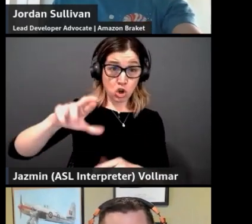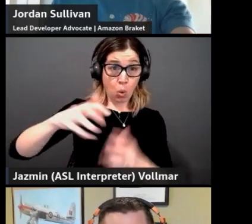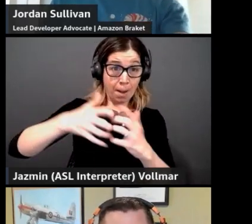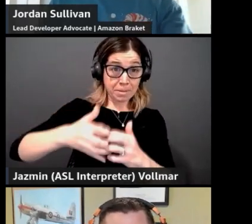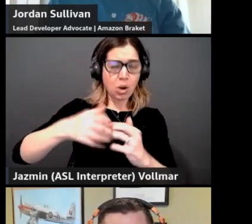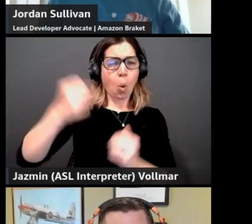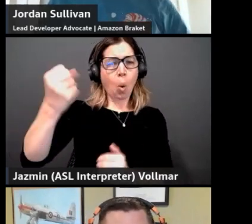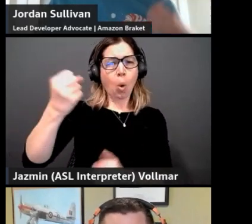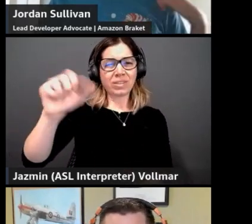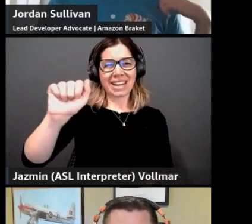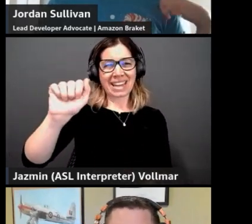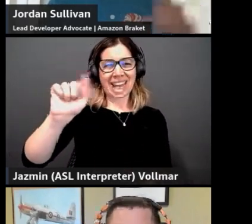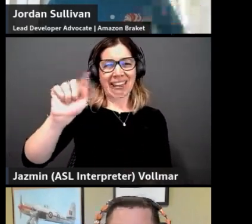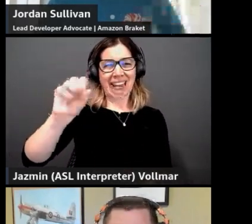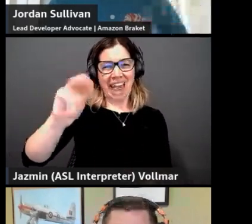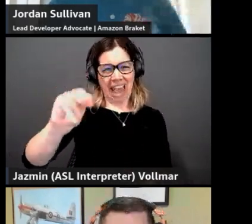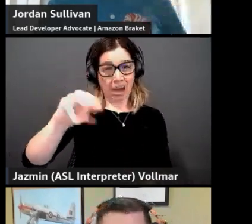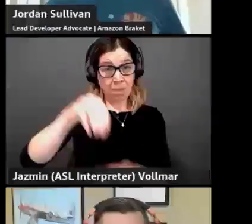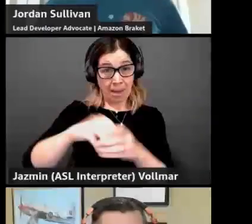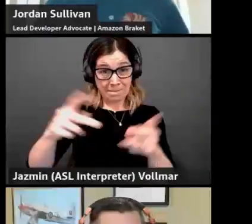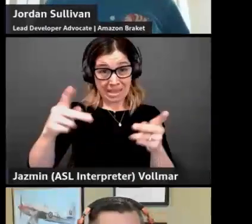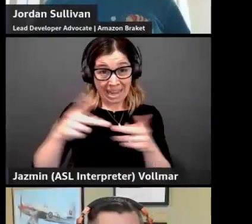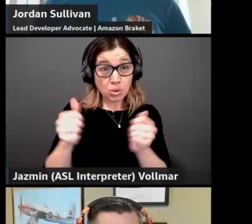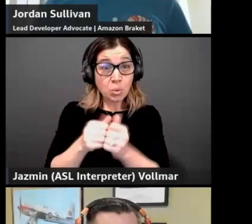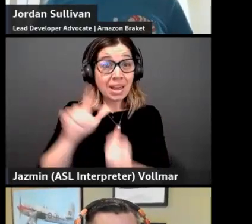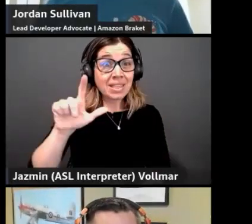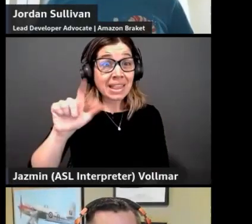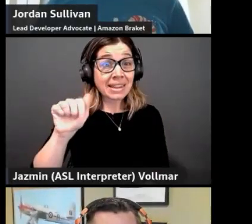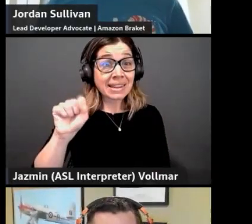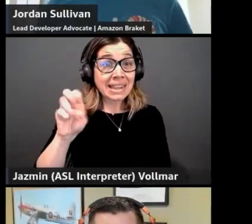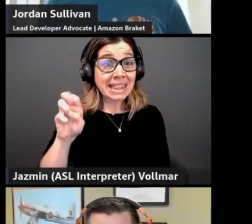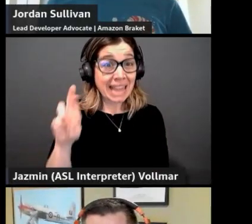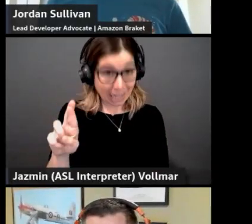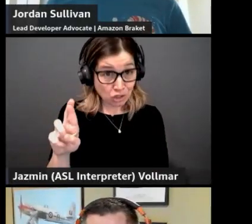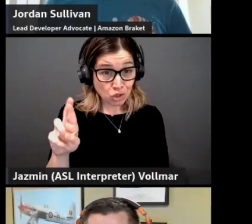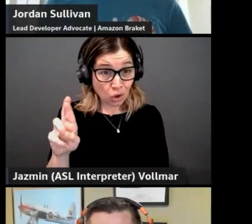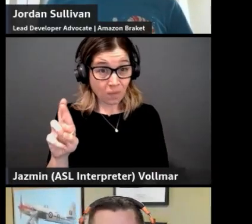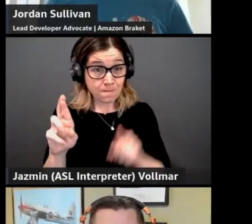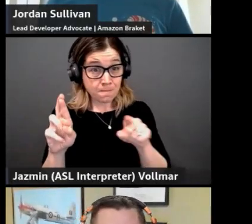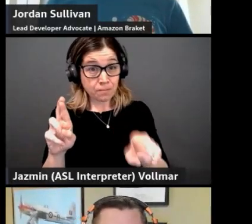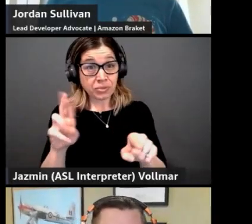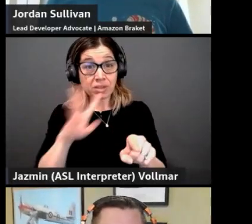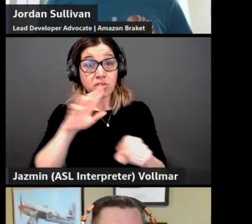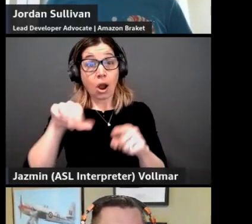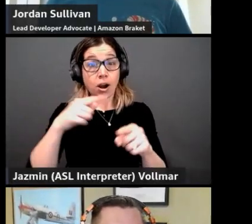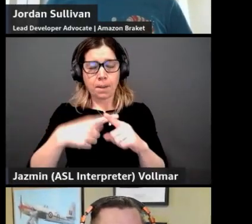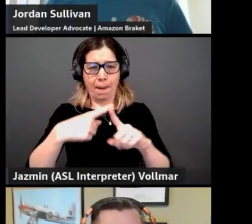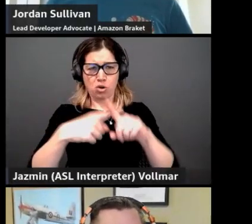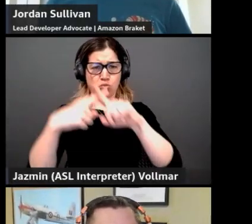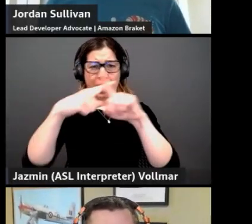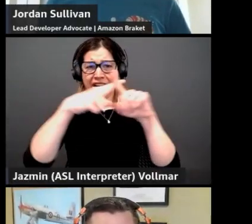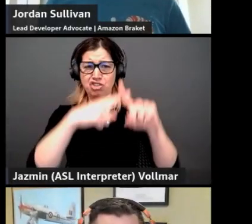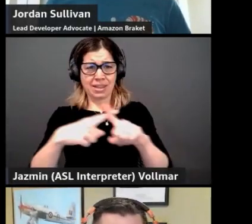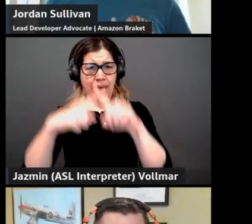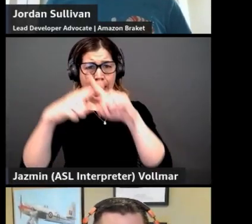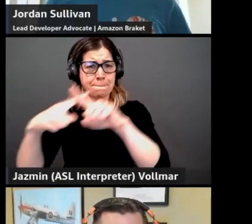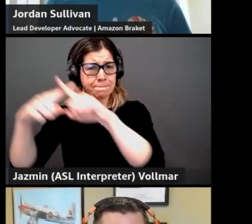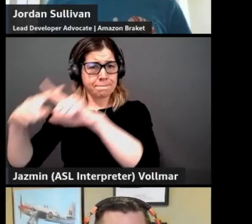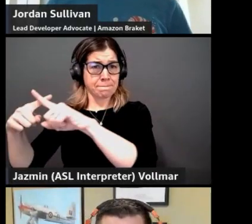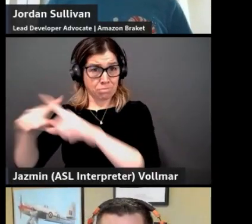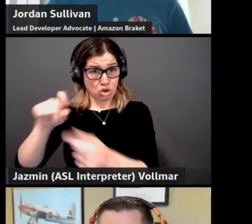atoms in place with lasers. And what Corbidian was just talking about, arranging them in certain places, is very similar